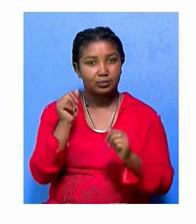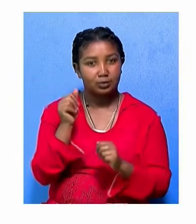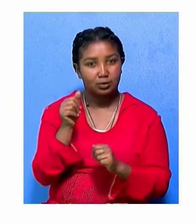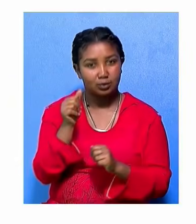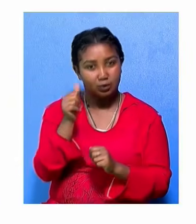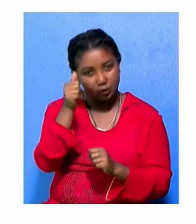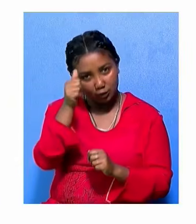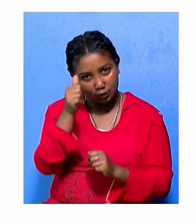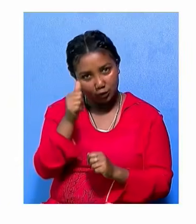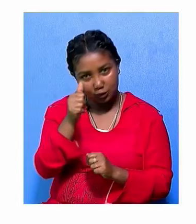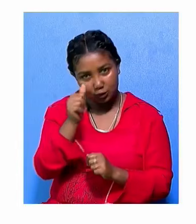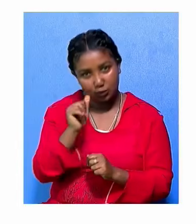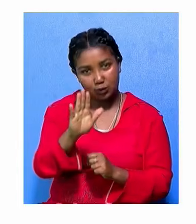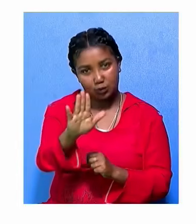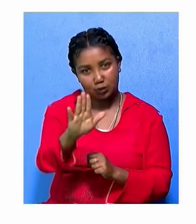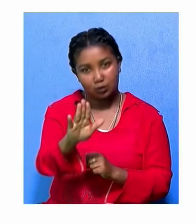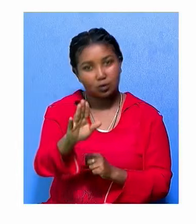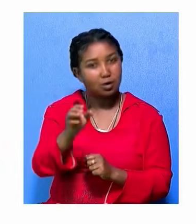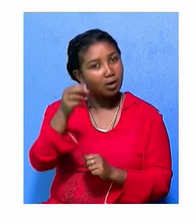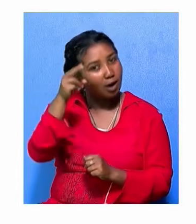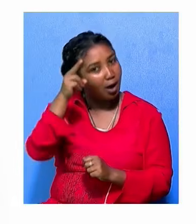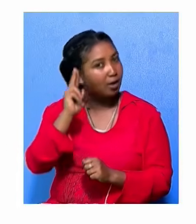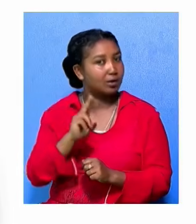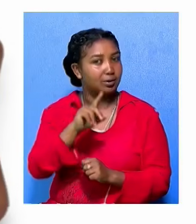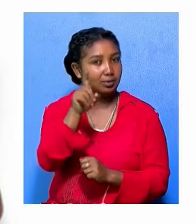your uncle?